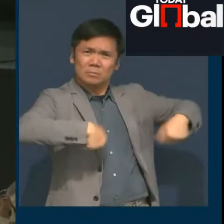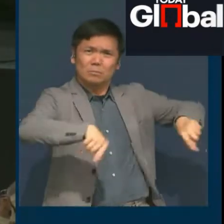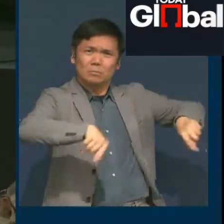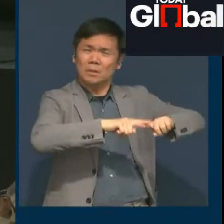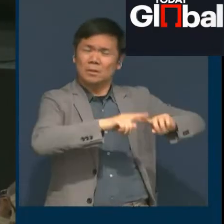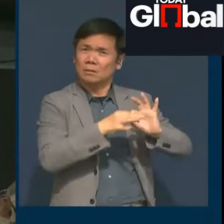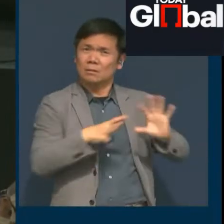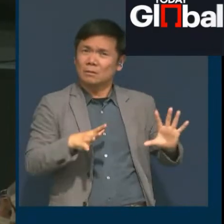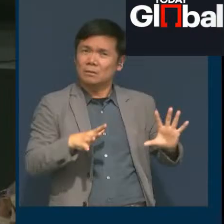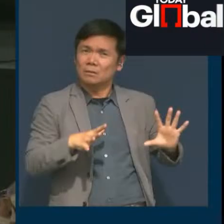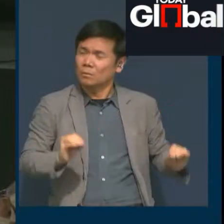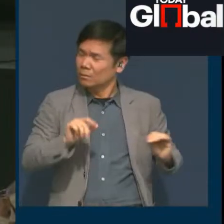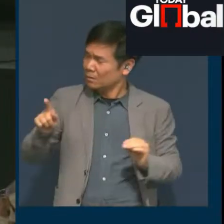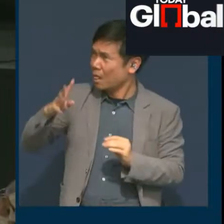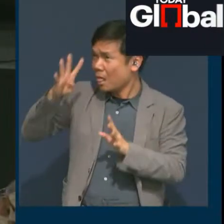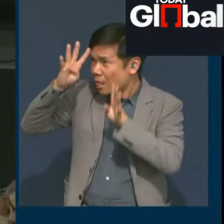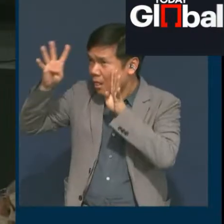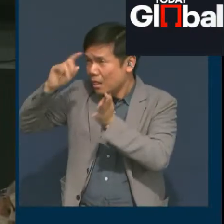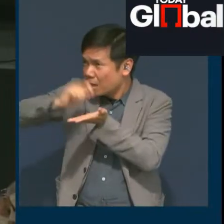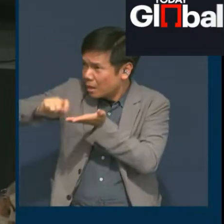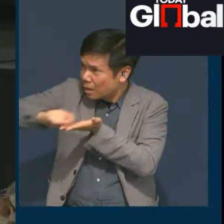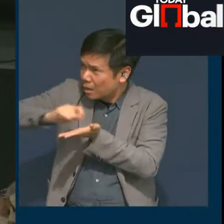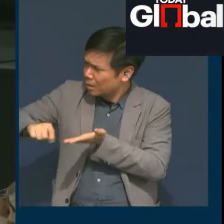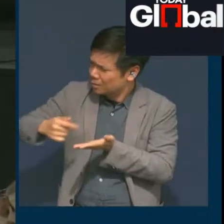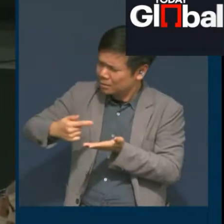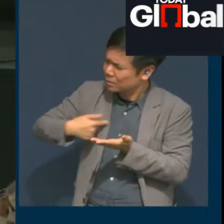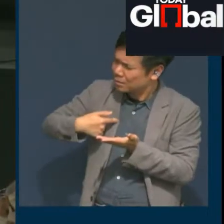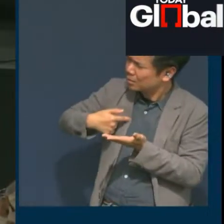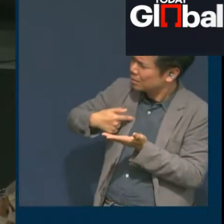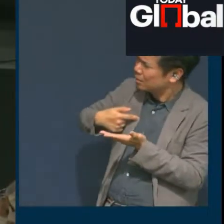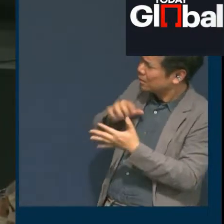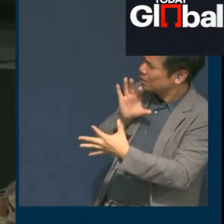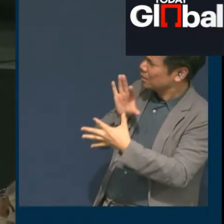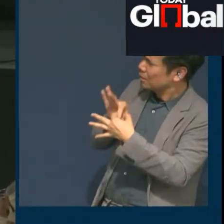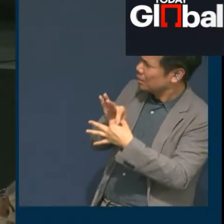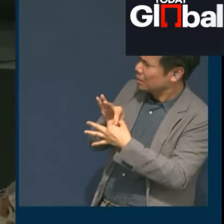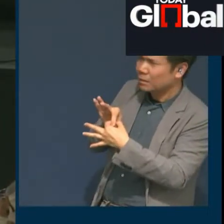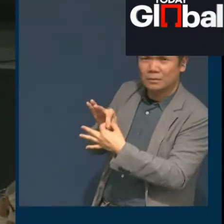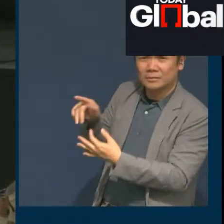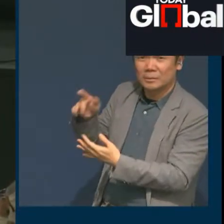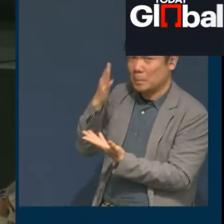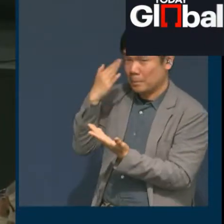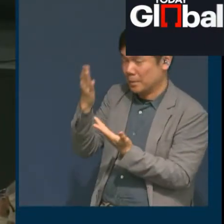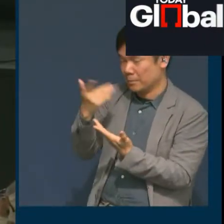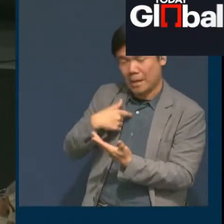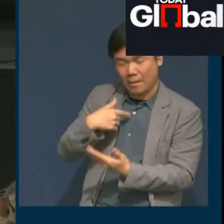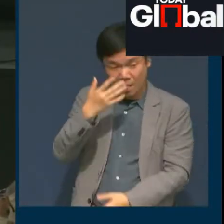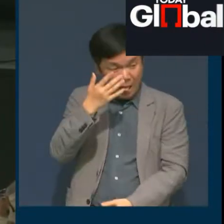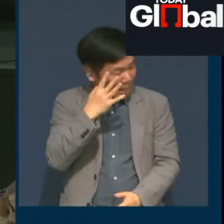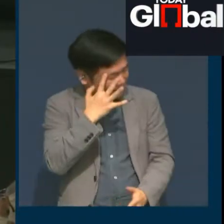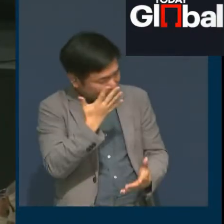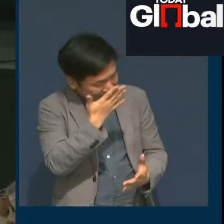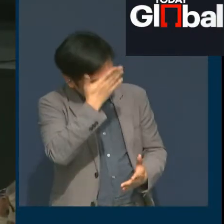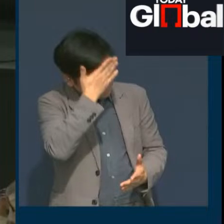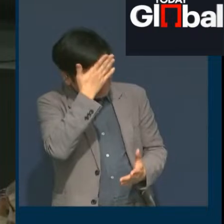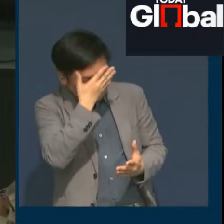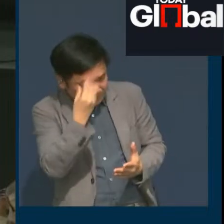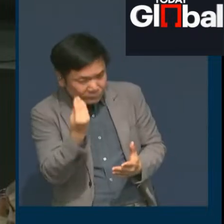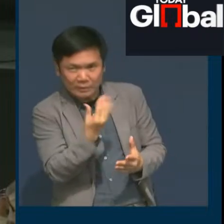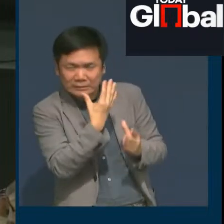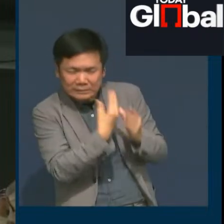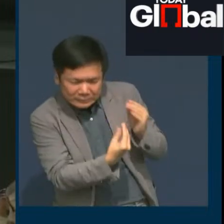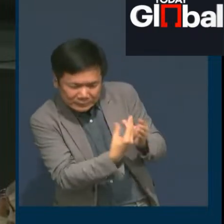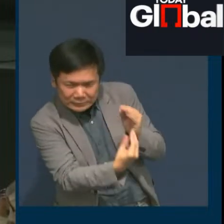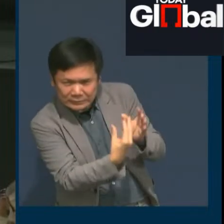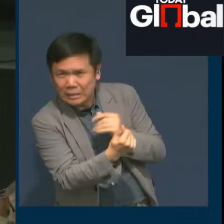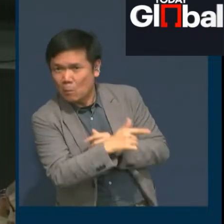know that if persons with disabilities are not involved, some things will be overlooked. Law number 2022